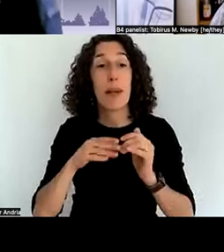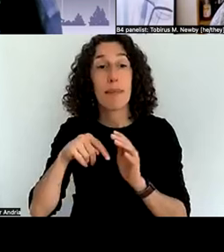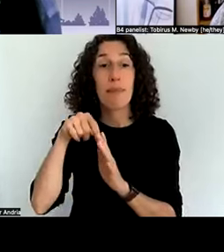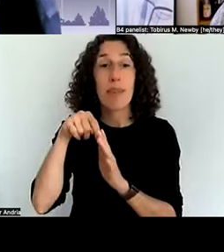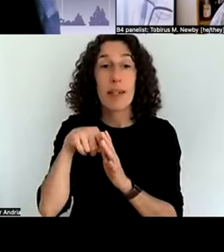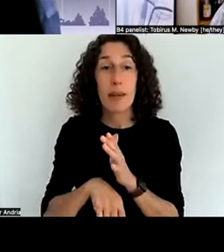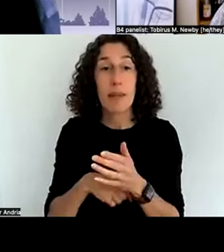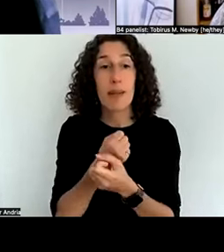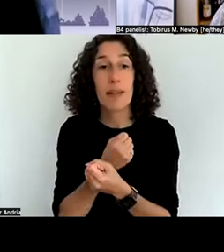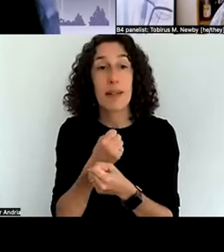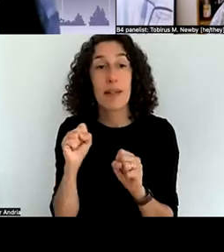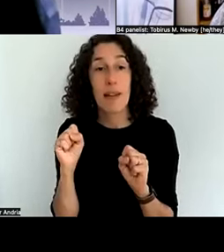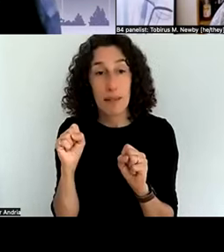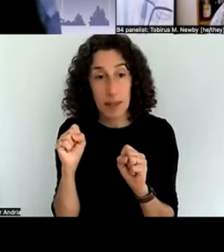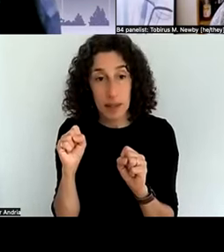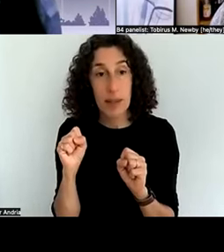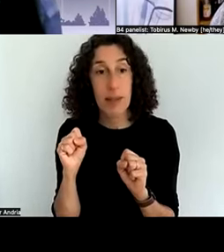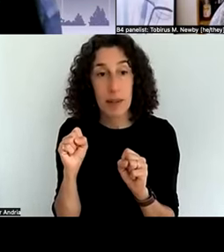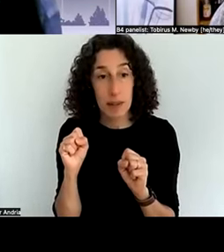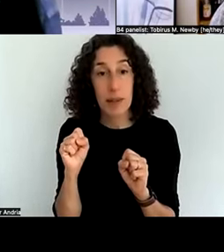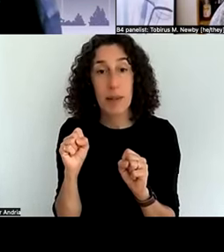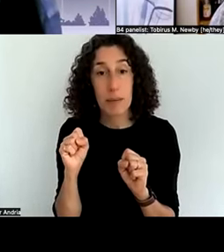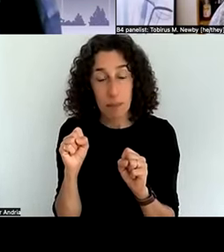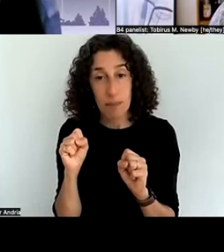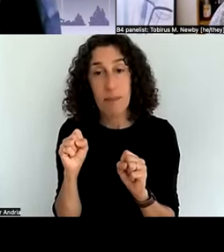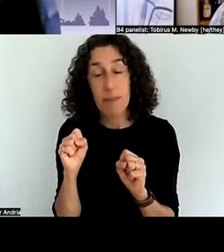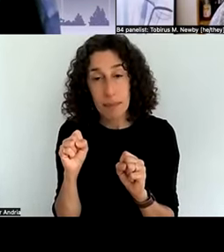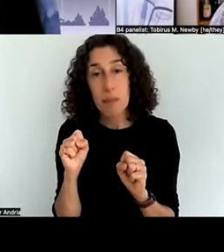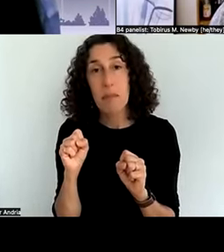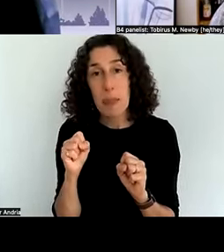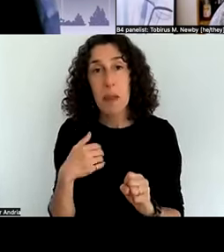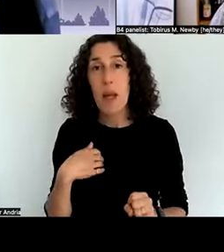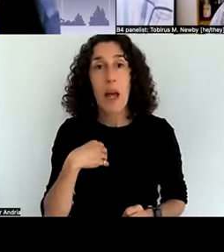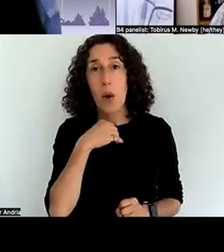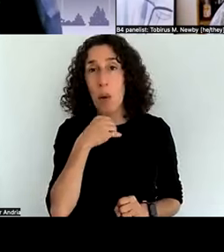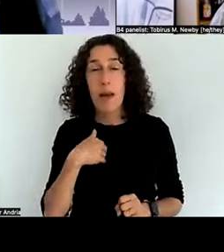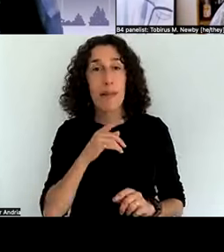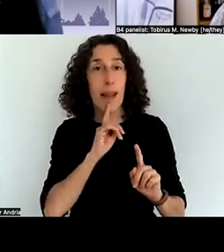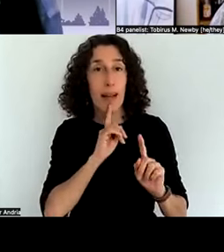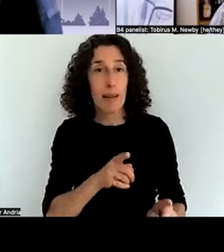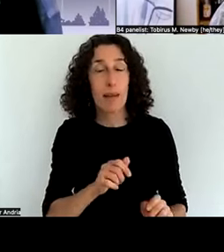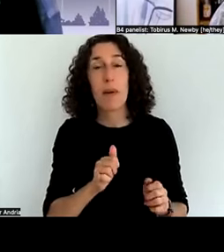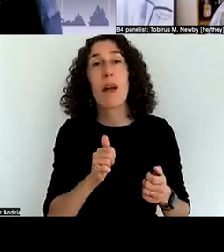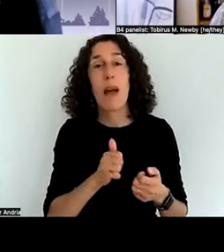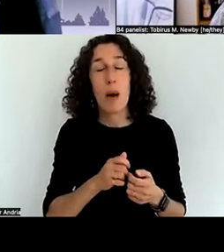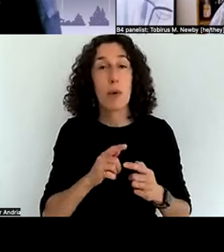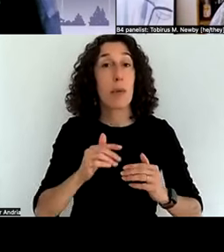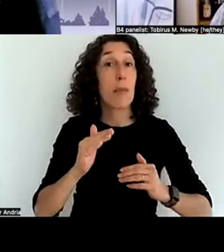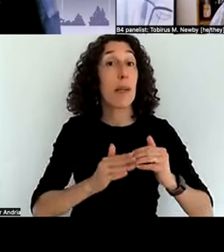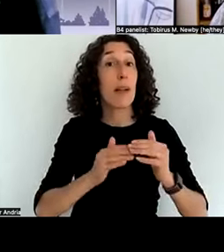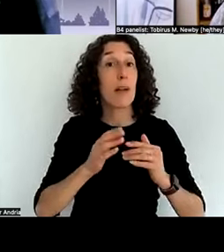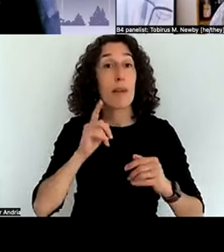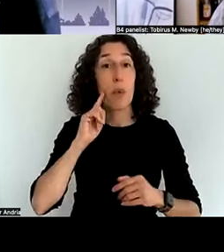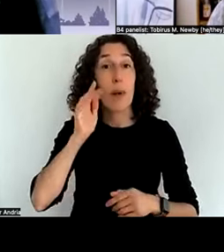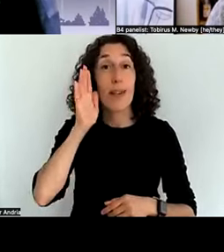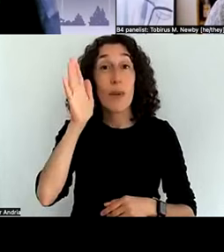answer as to how to engage those sort of different horizons, the thing to do now, the thing to build toward in the future, but want it to always be